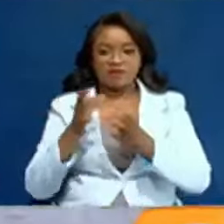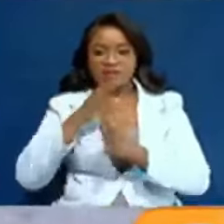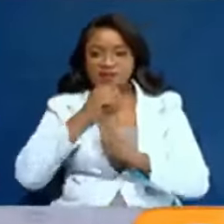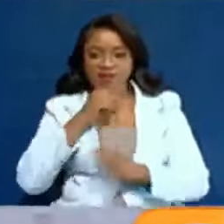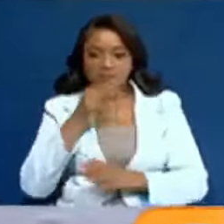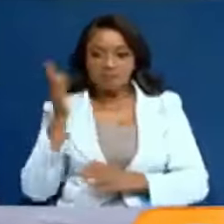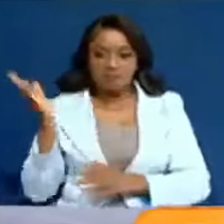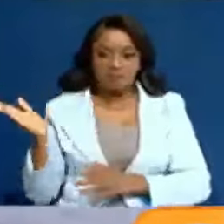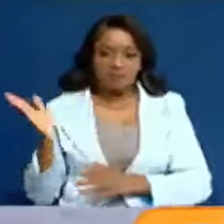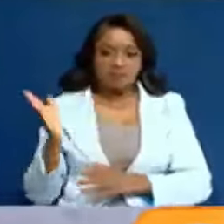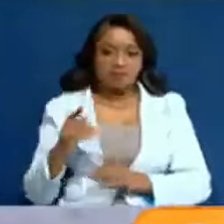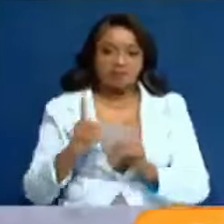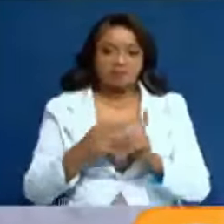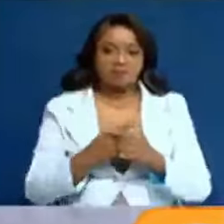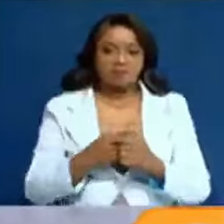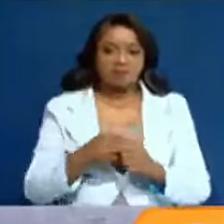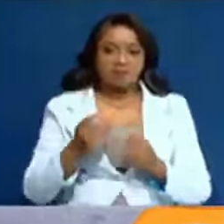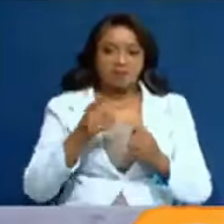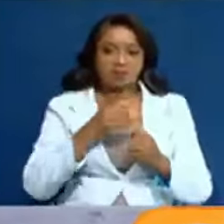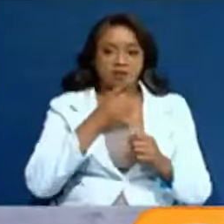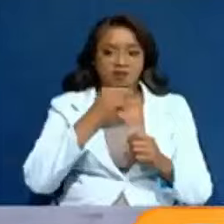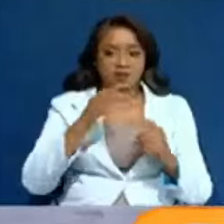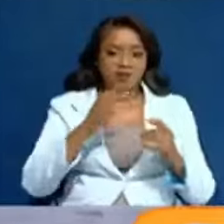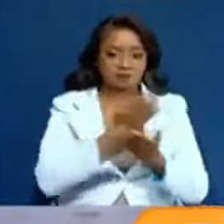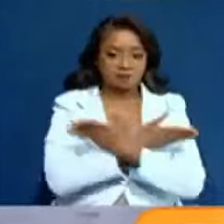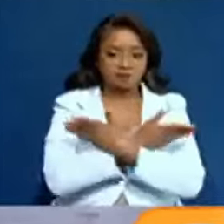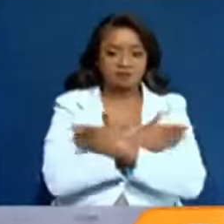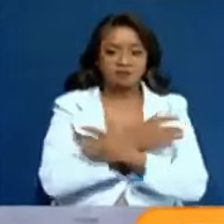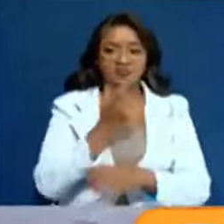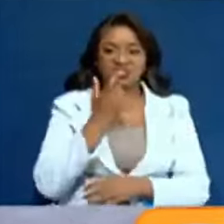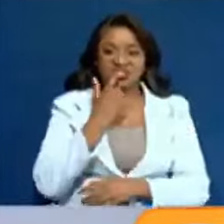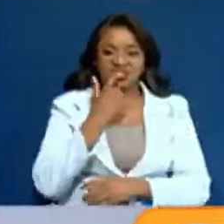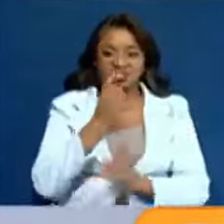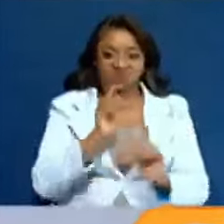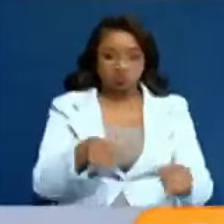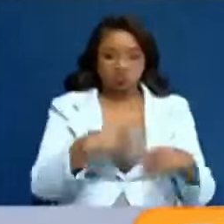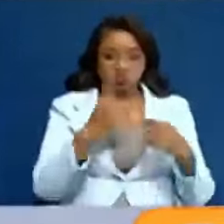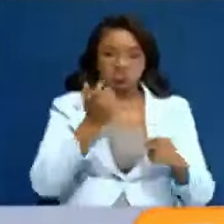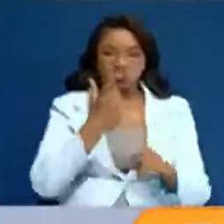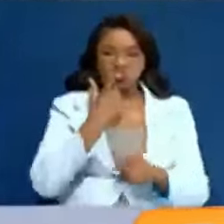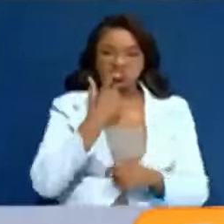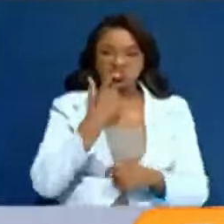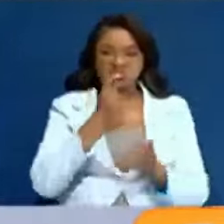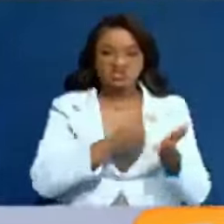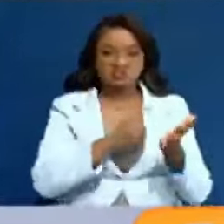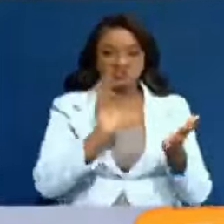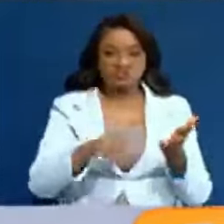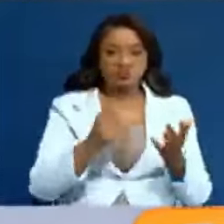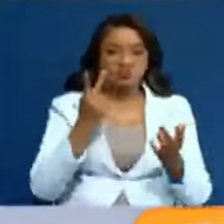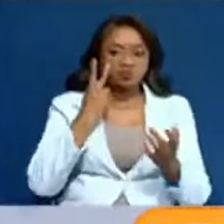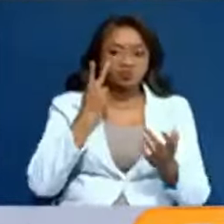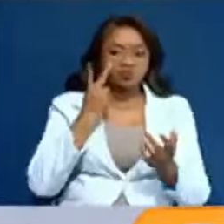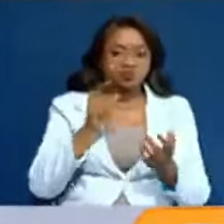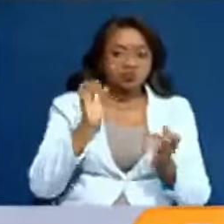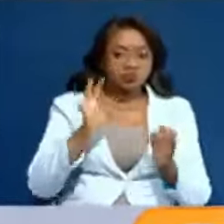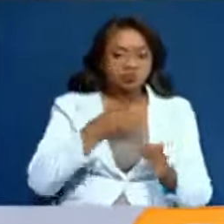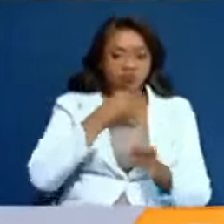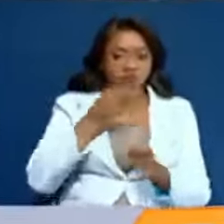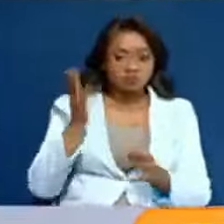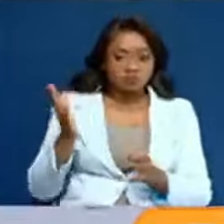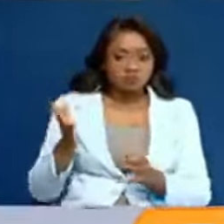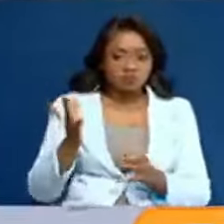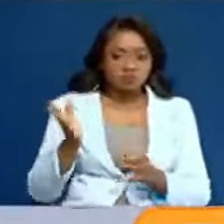vehicle. The man in a white t-shirt and white shoes, who had alighted to check on the businessman,